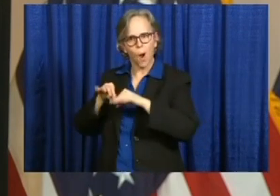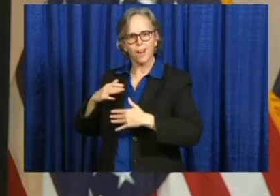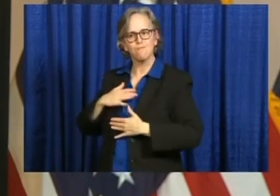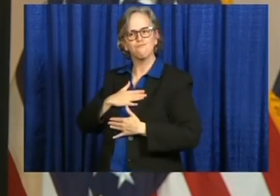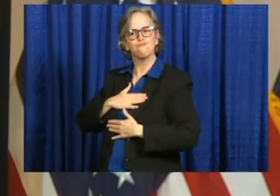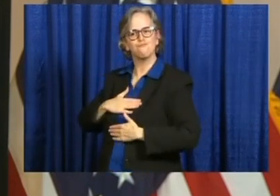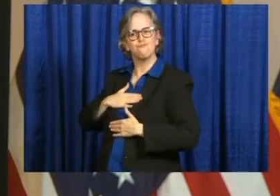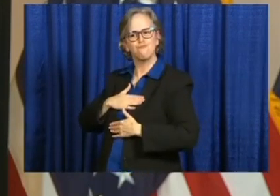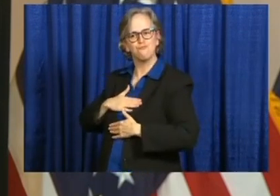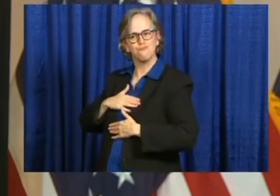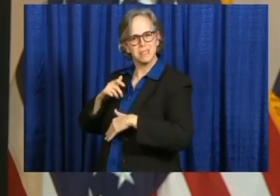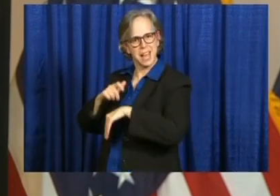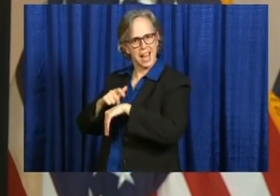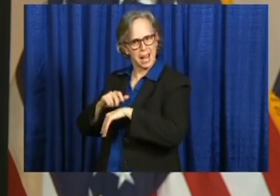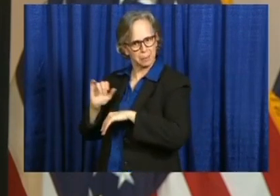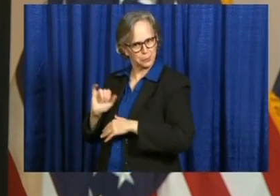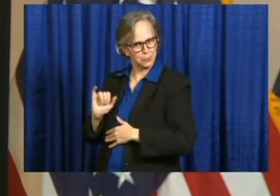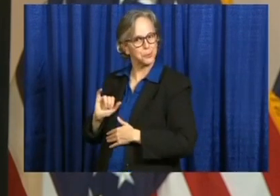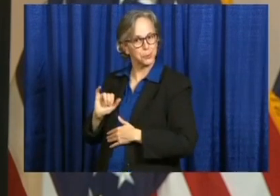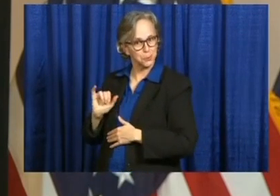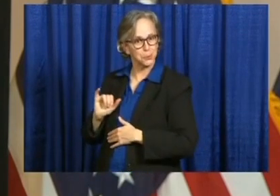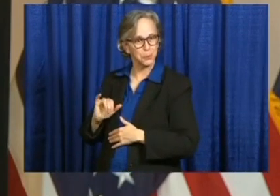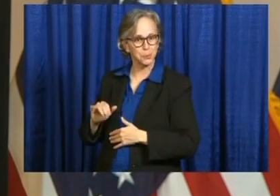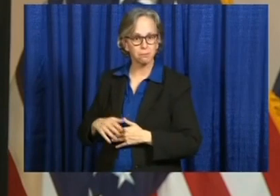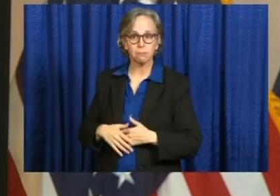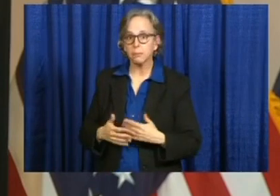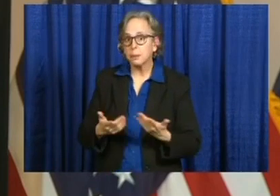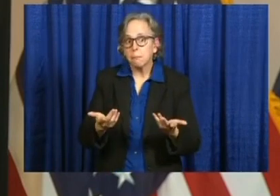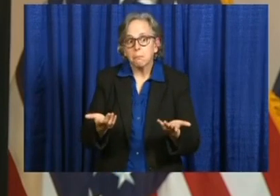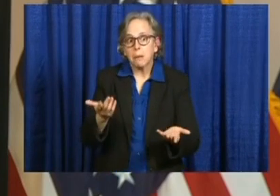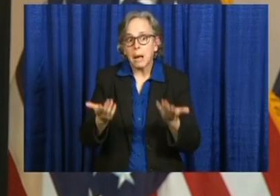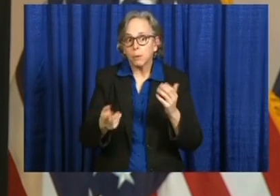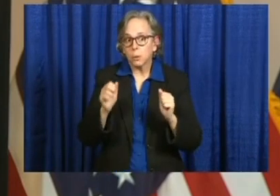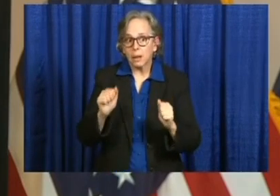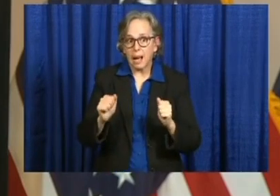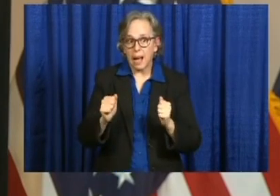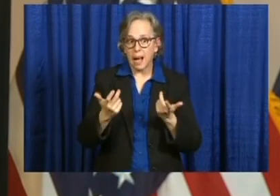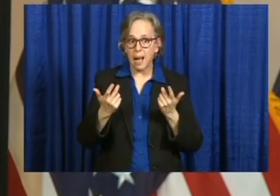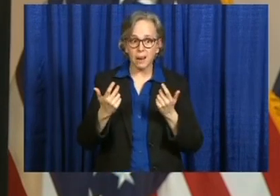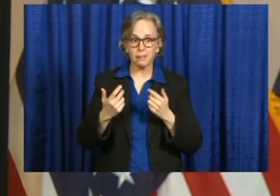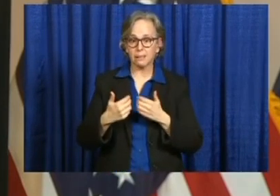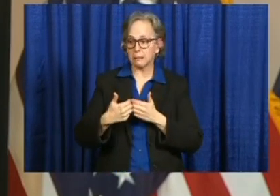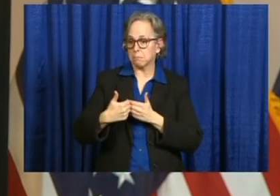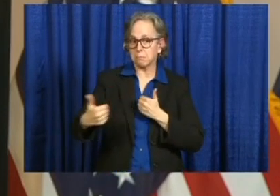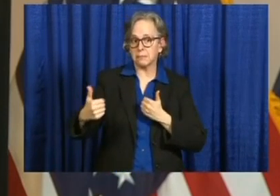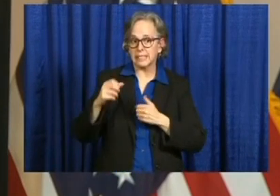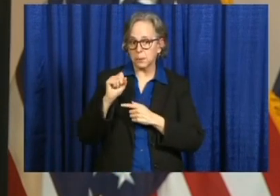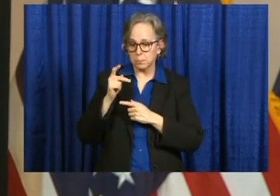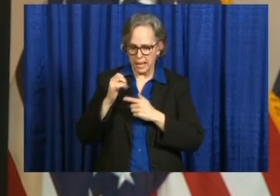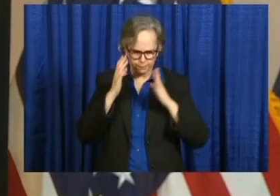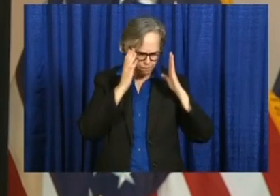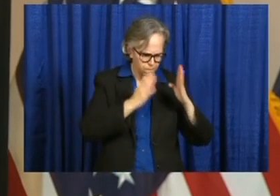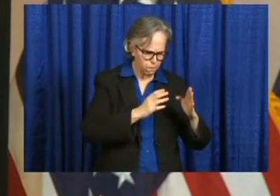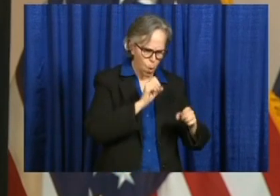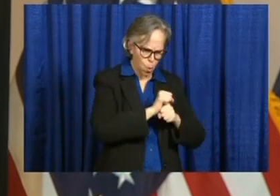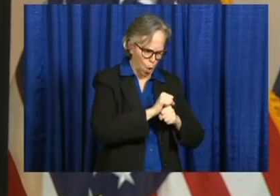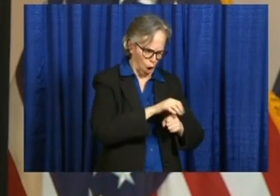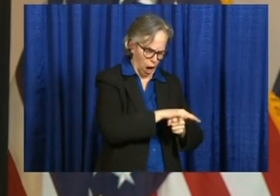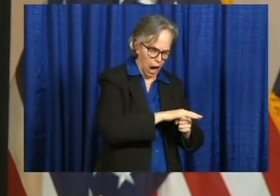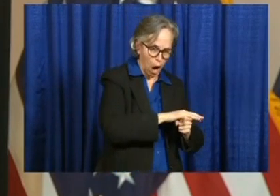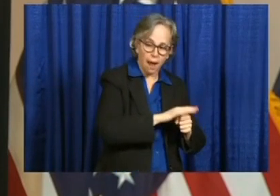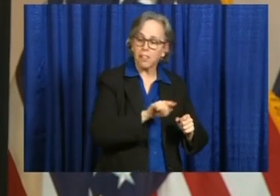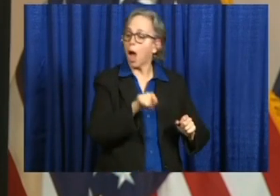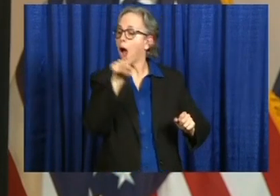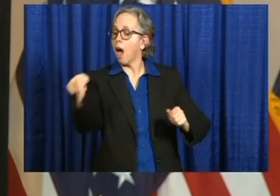to do that away from our other activities to give us a sense of normalcy. And if you live alone, reach out to friends